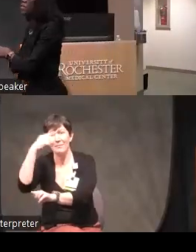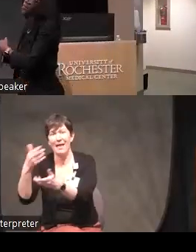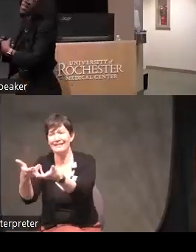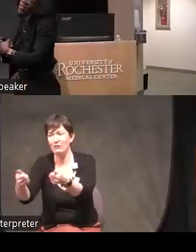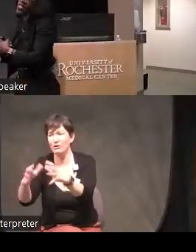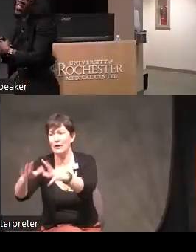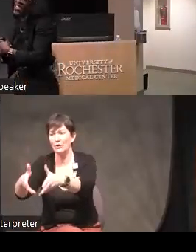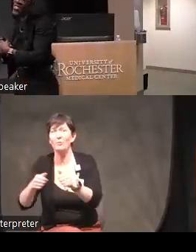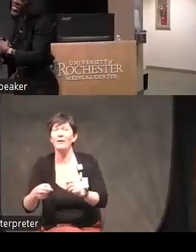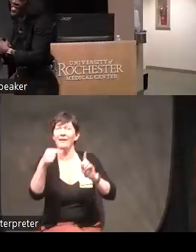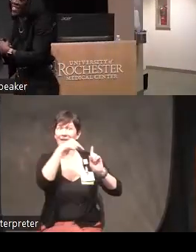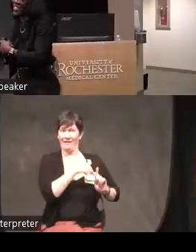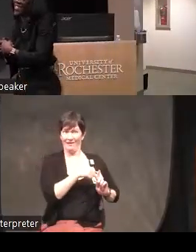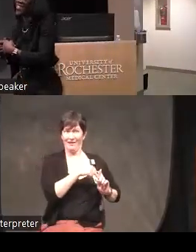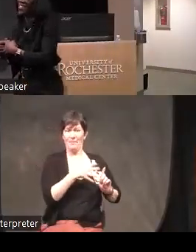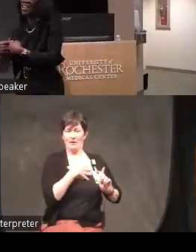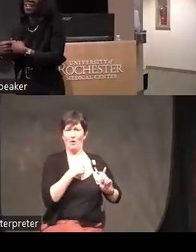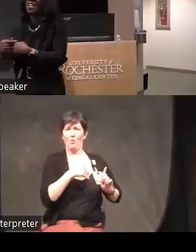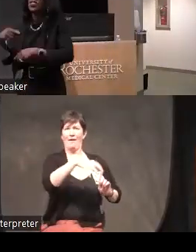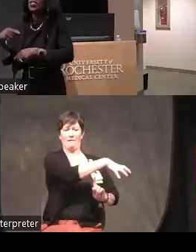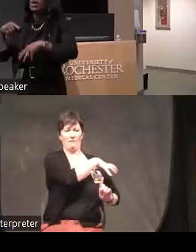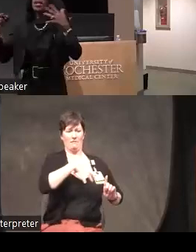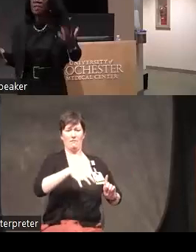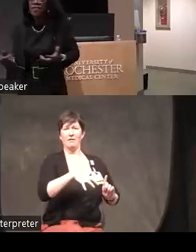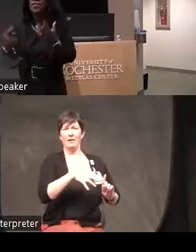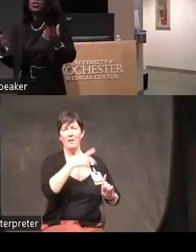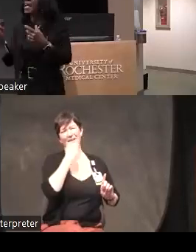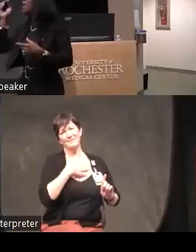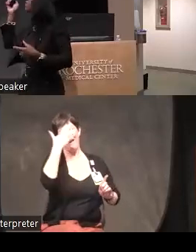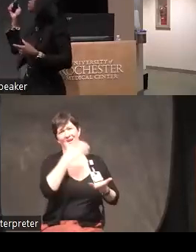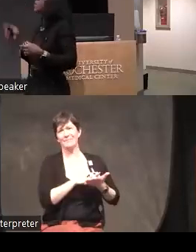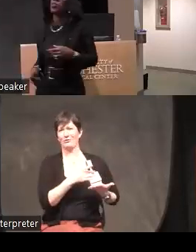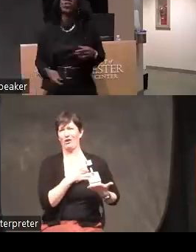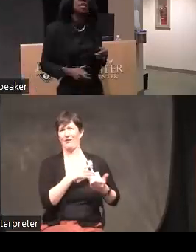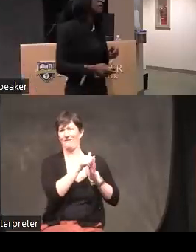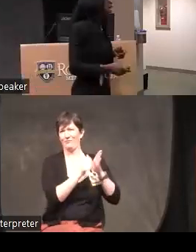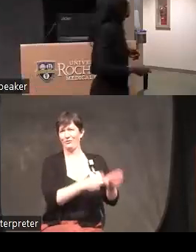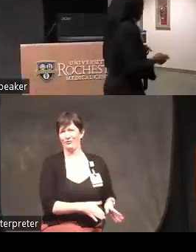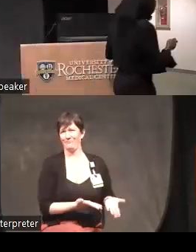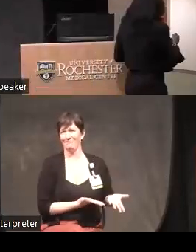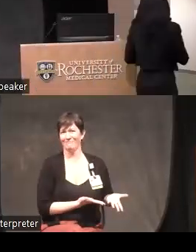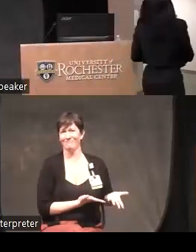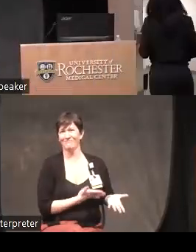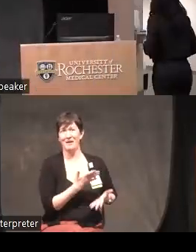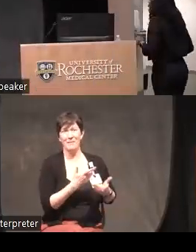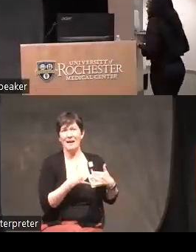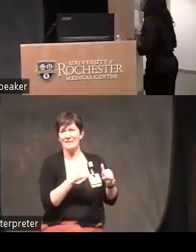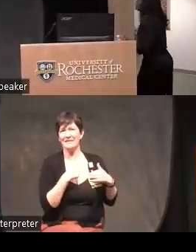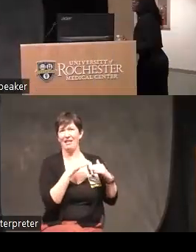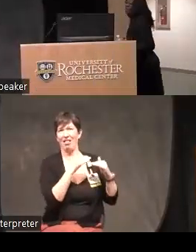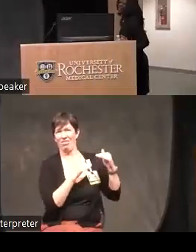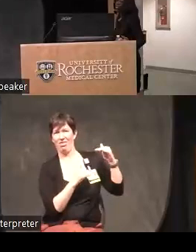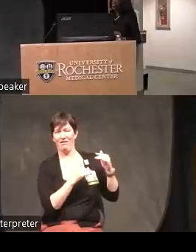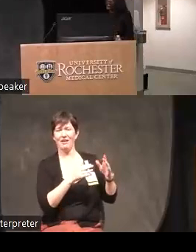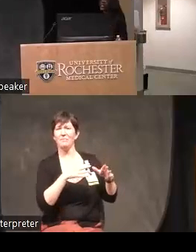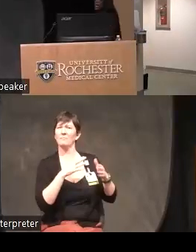into because my husband's a cardiac surgeon, right? So I convince you that the health disparities we're talking about are not described fully